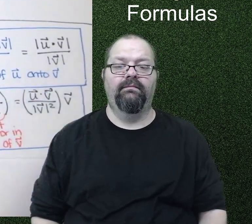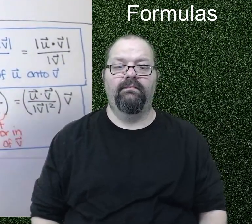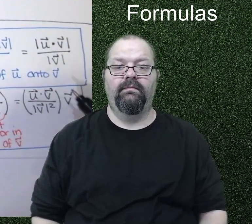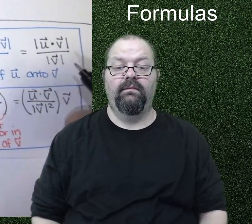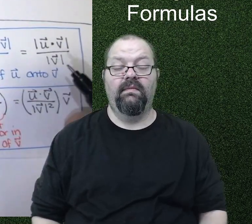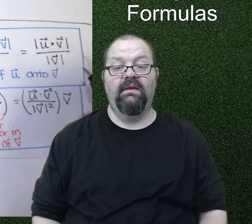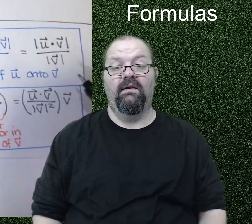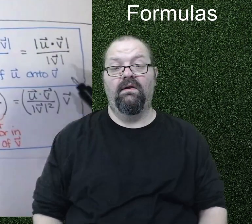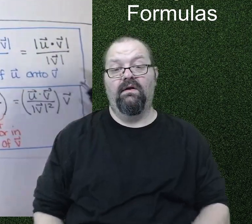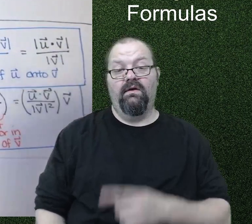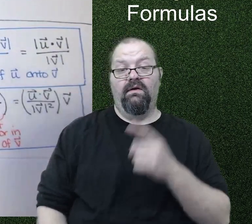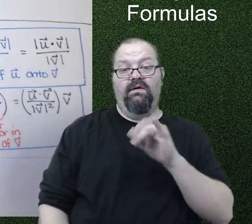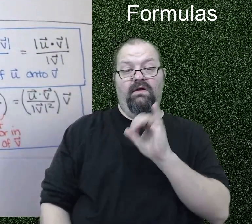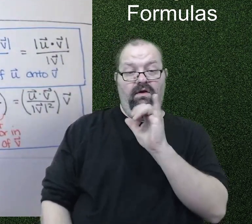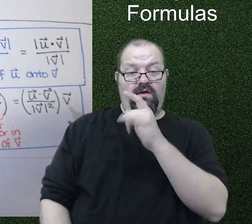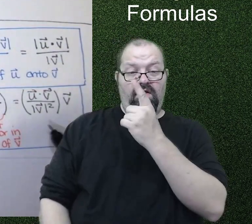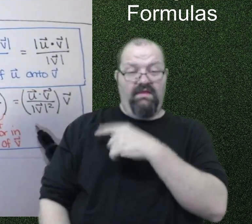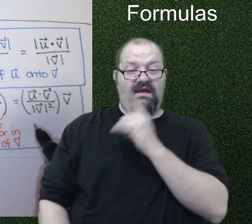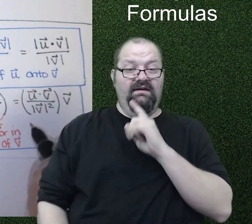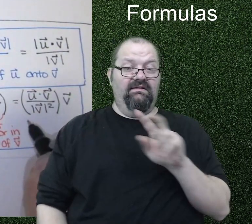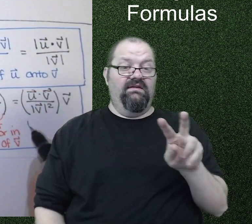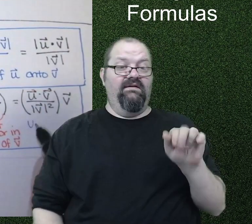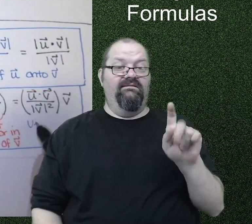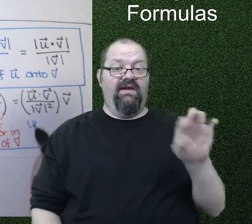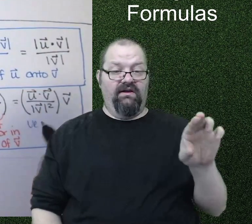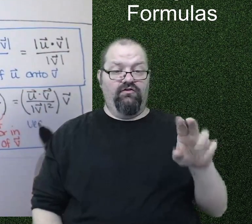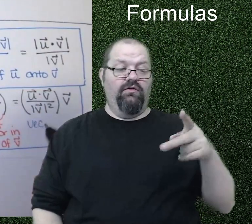So this is the vector projection.